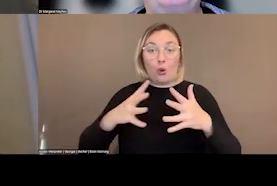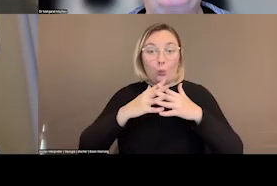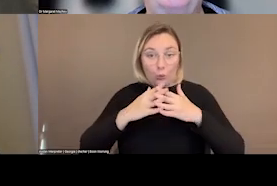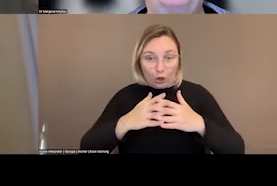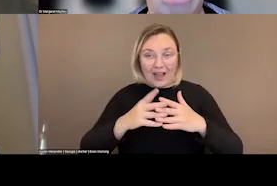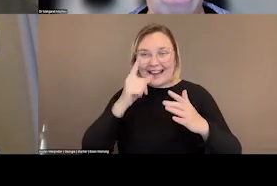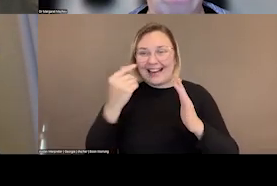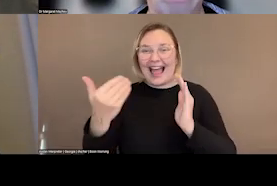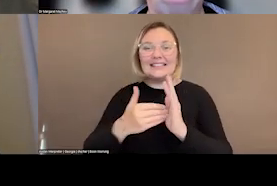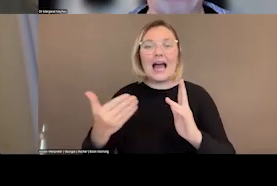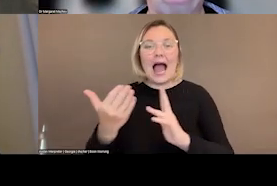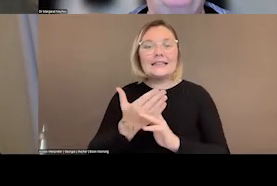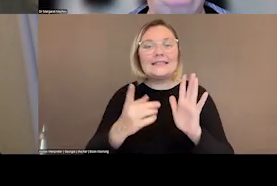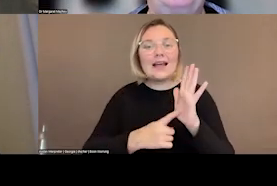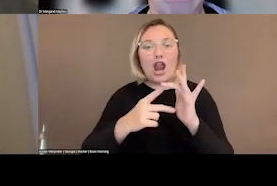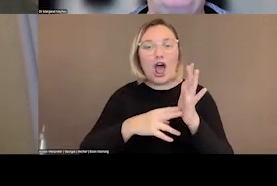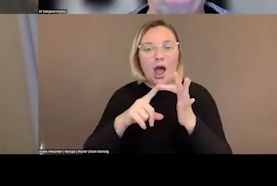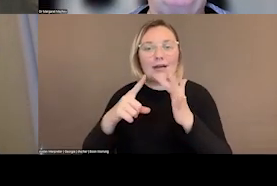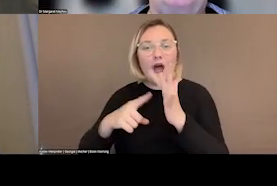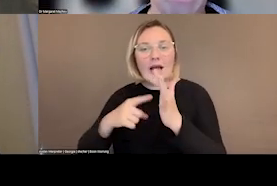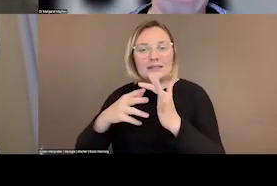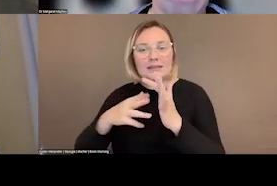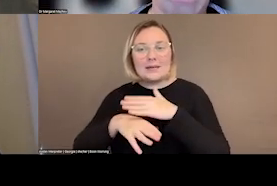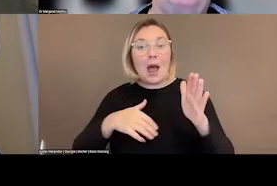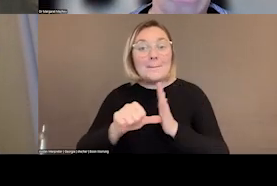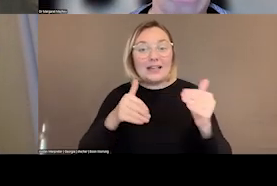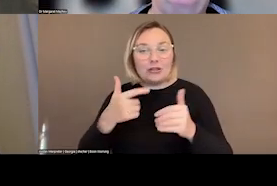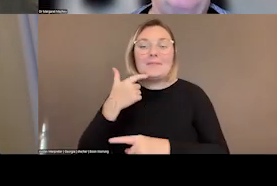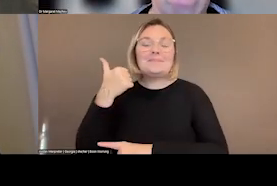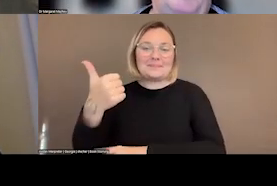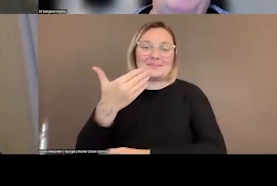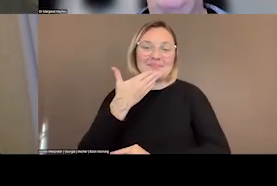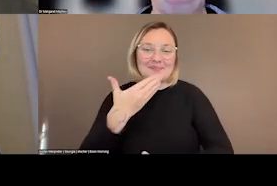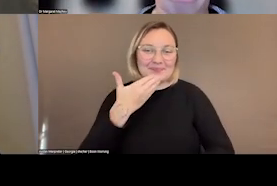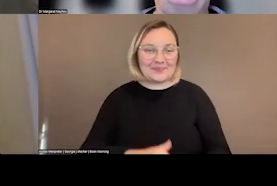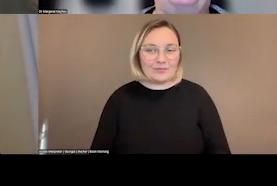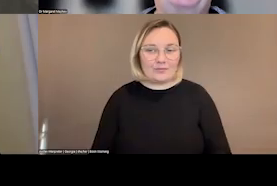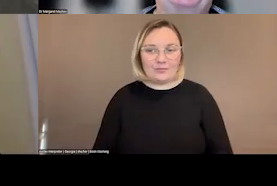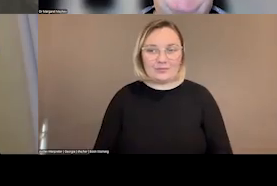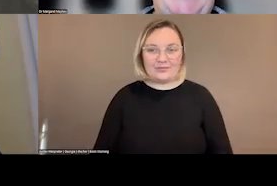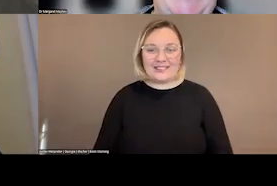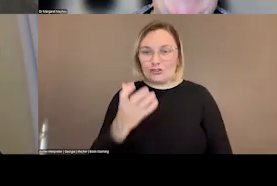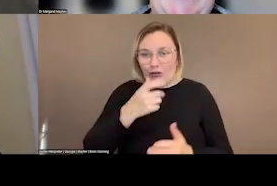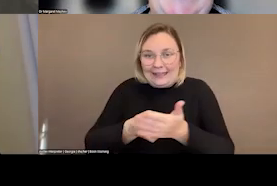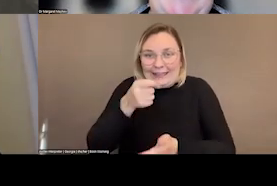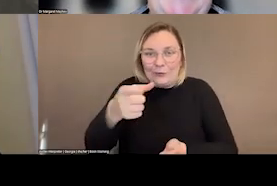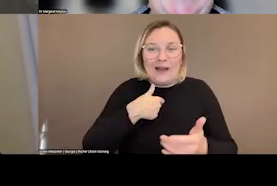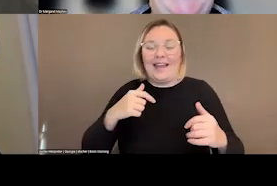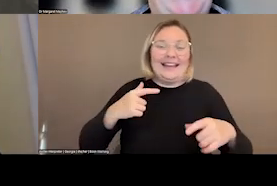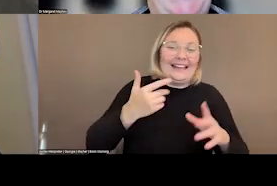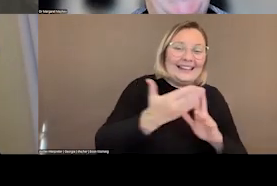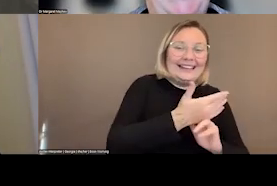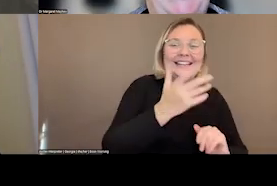an access line item in my budget. Yeah. absolutely, yes. Right. Thank you for that. Um, Back to you, Um, sorry. Not at